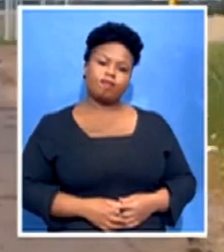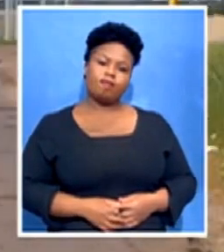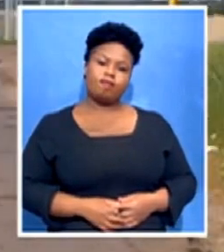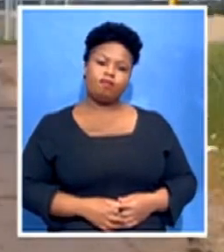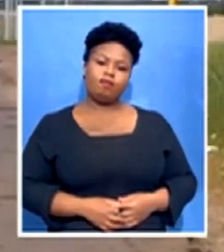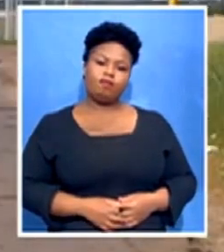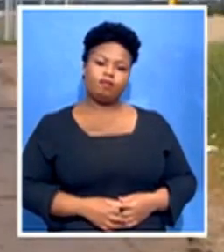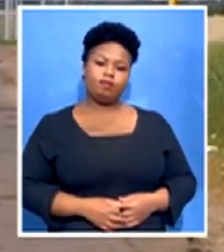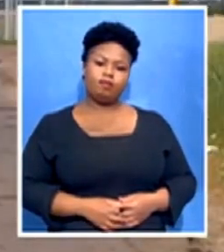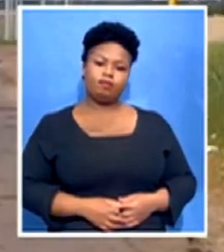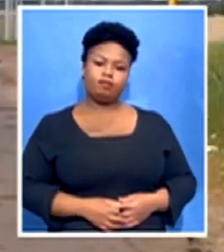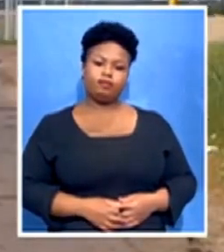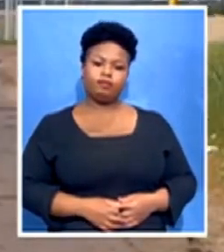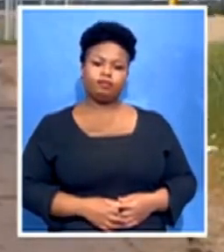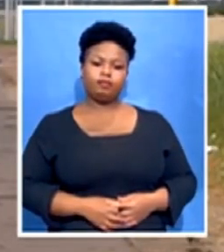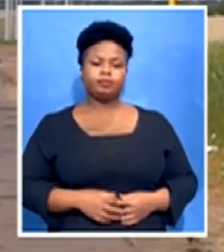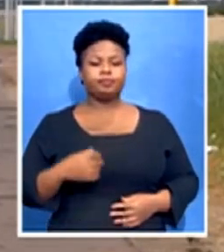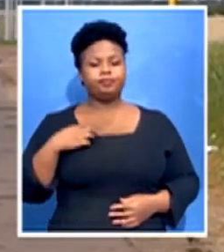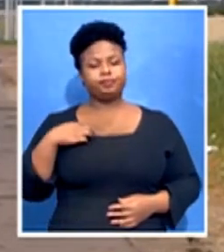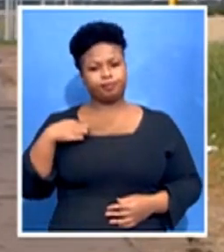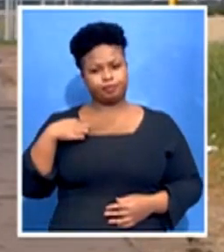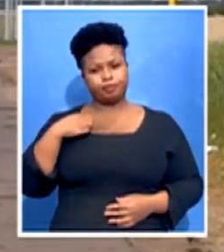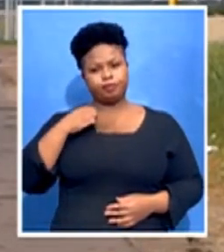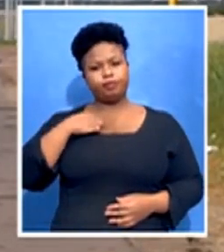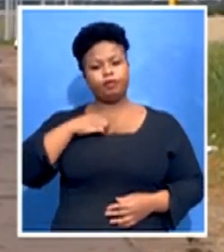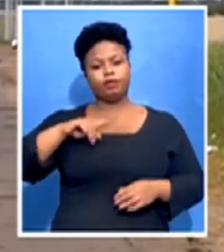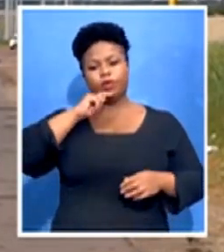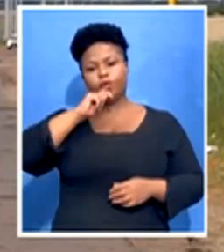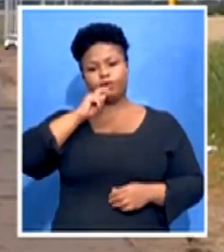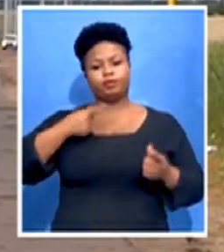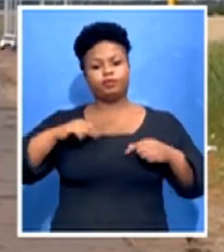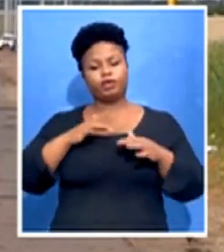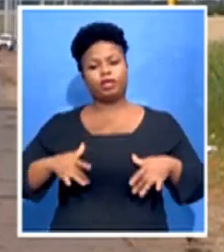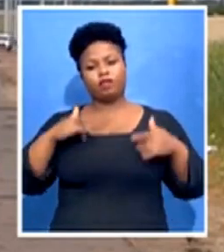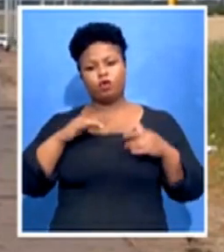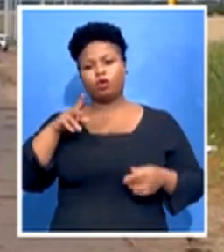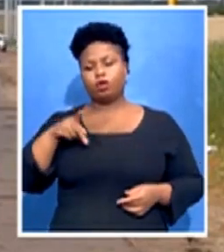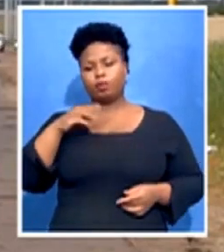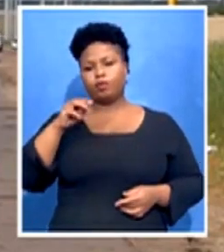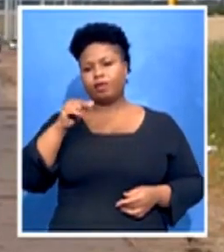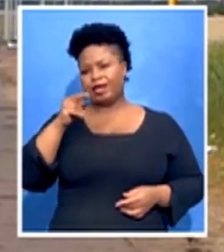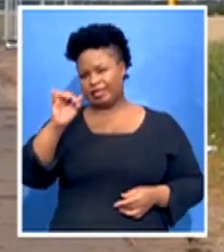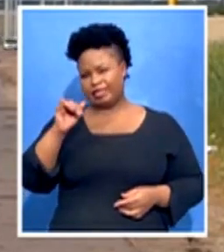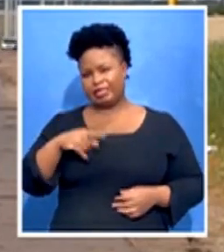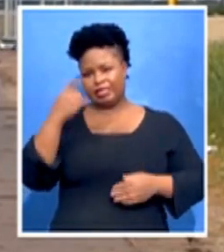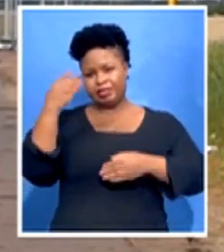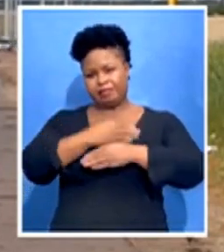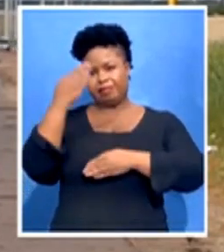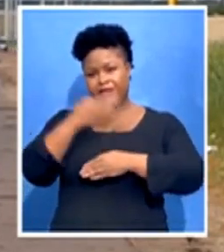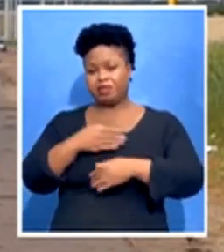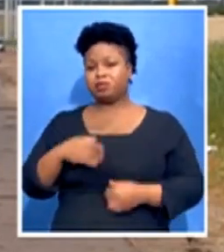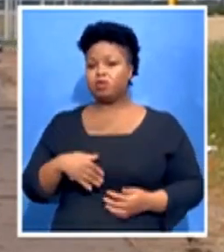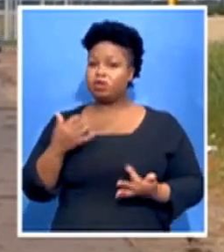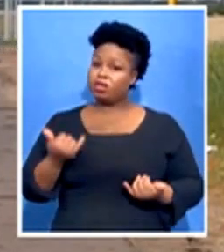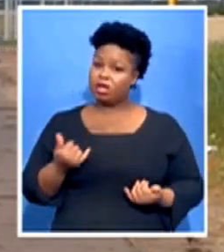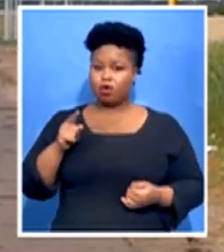Morning, Blaine. We're coming live to you from the Mpumalanga Toll Plaza, and traffic volumes have actually decreased